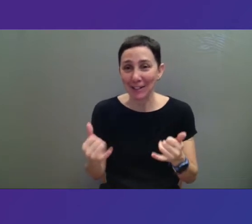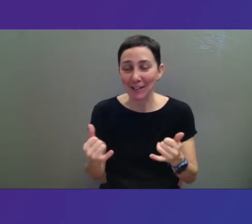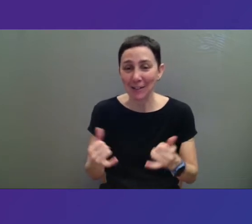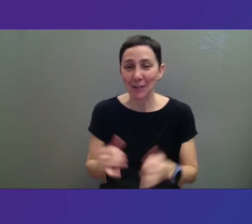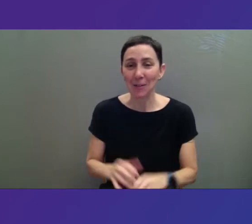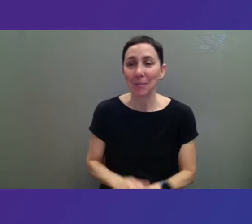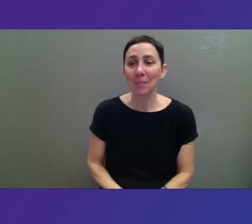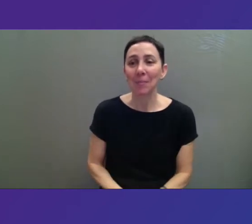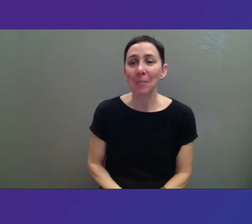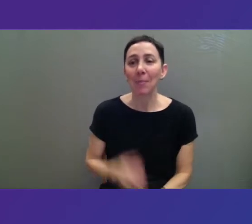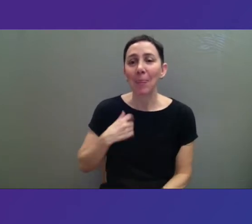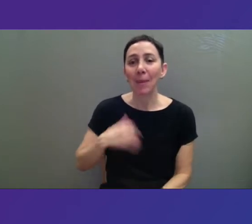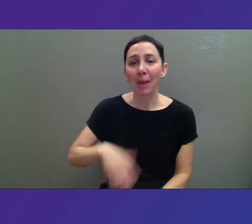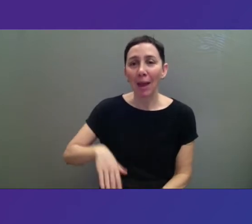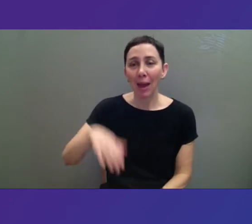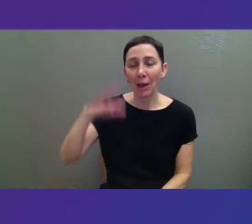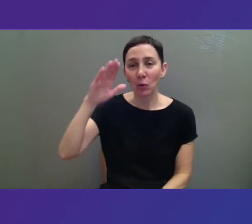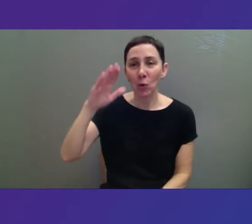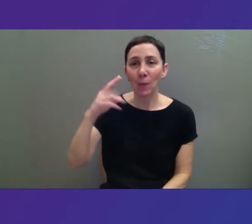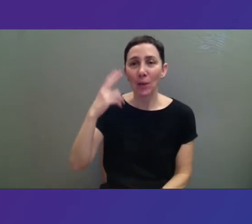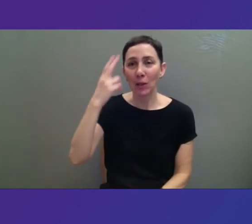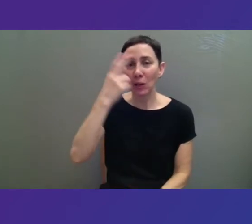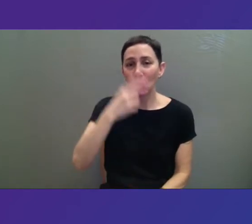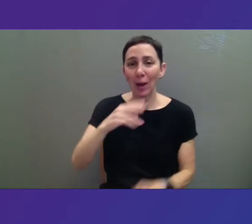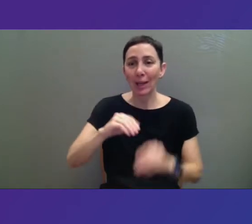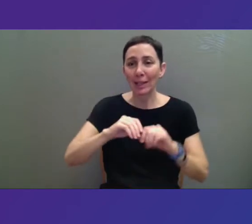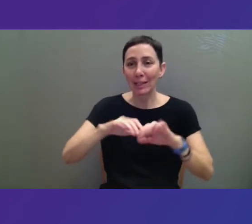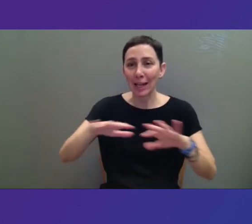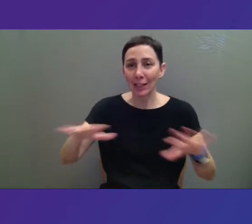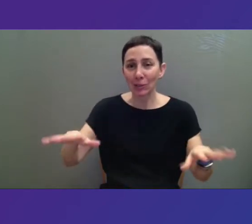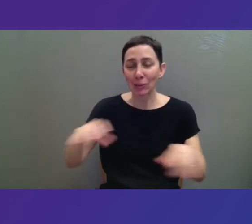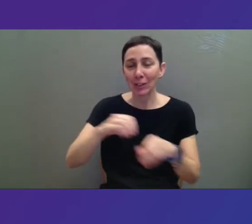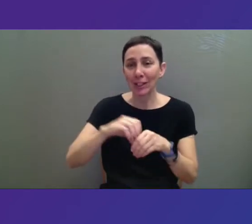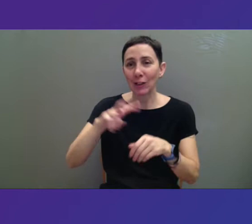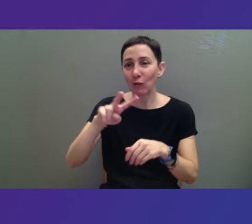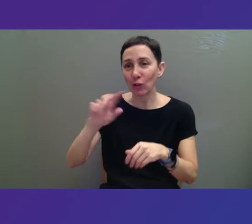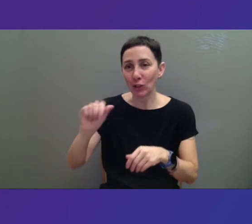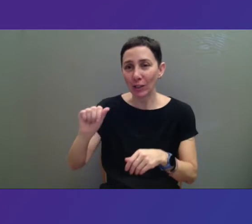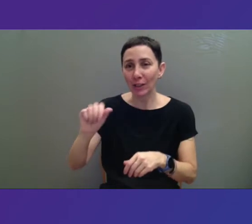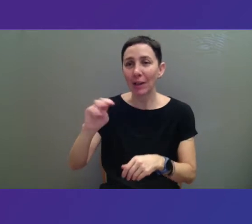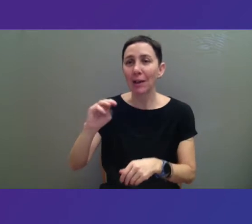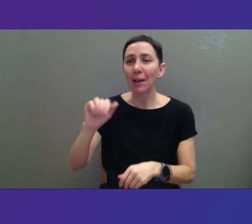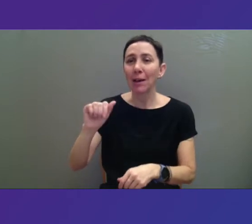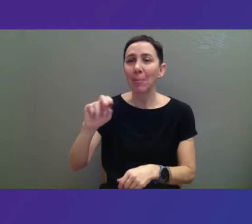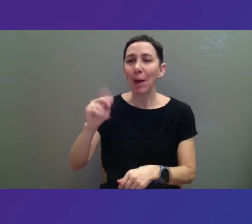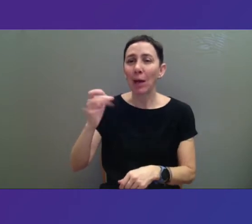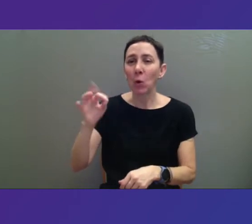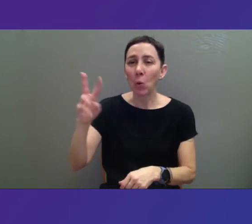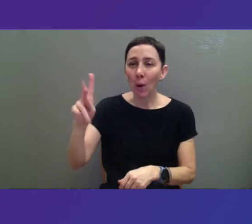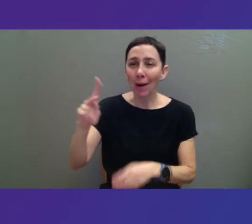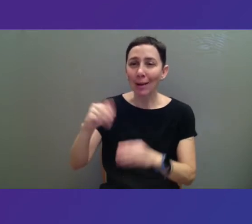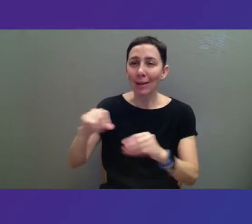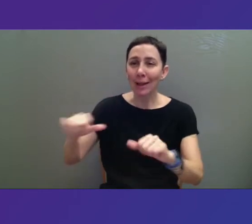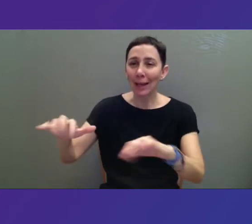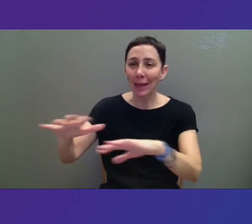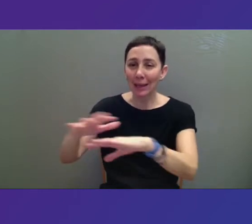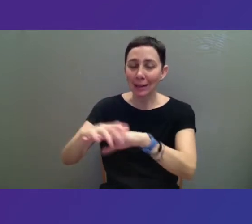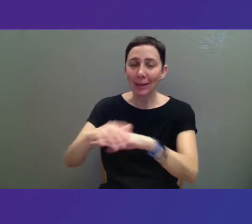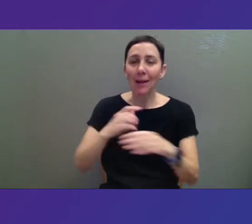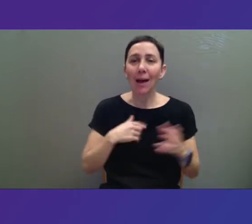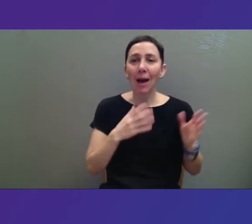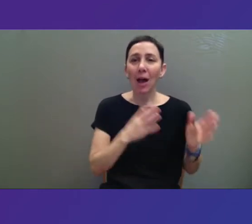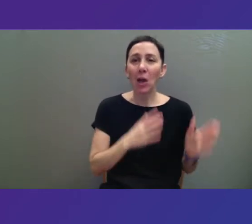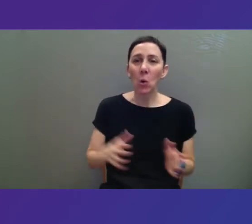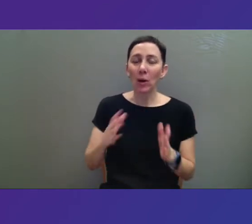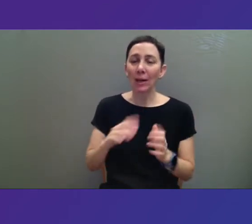So I grew up in the Hawaiian diaspora on Manahoac territory in Virginia. I organized with Uprooted and Rising to end